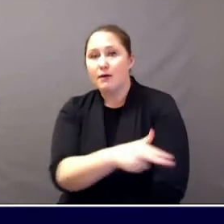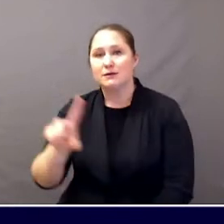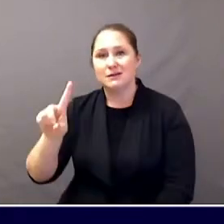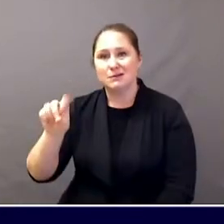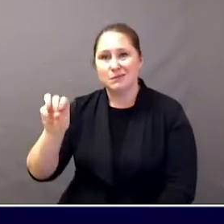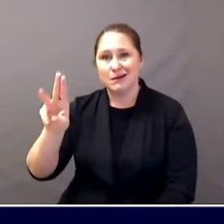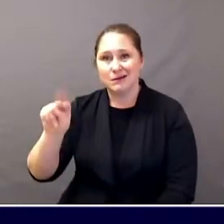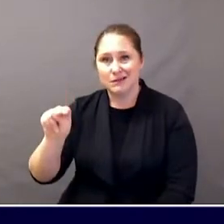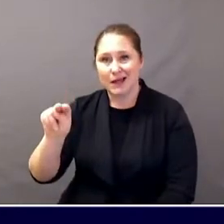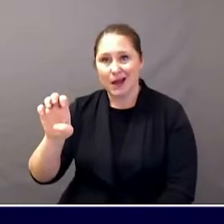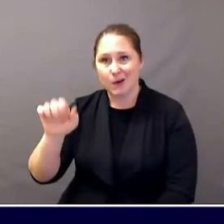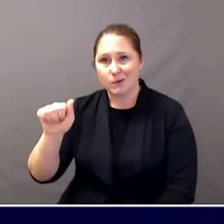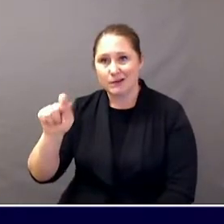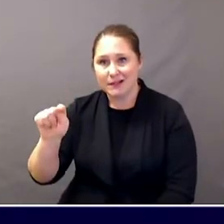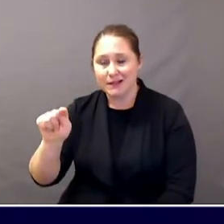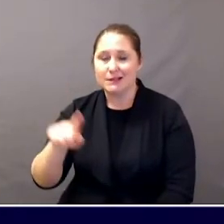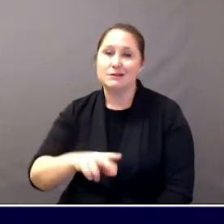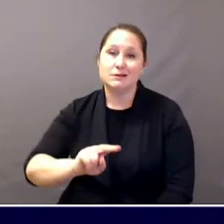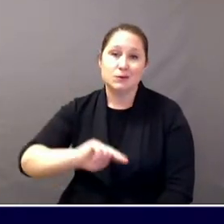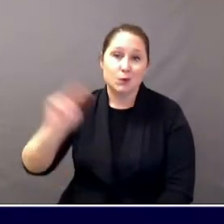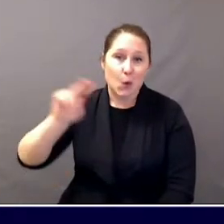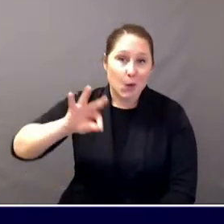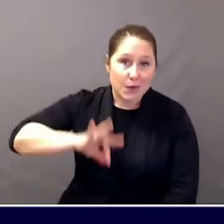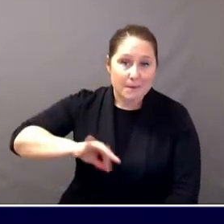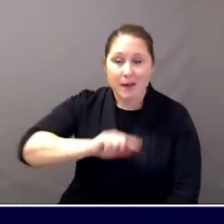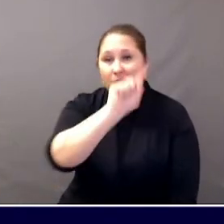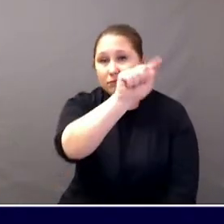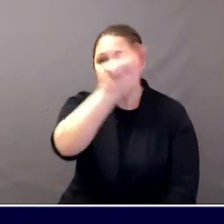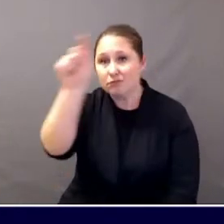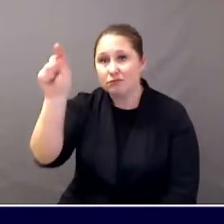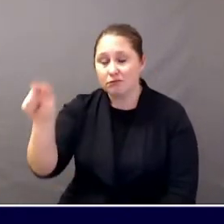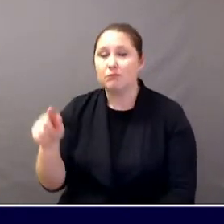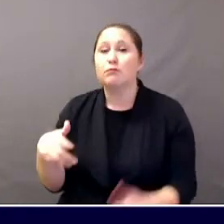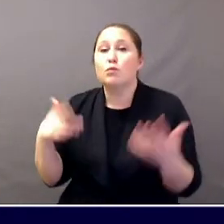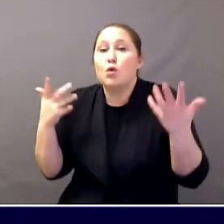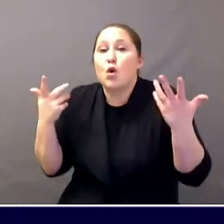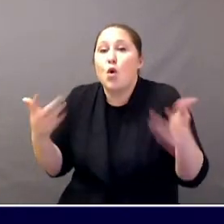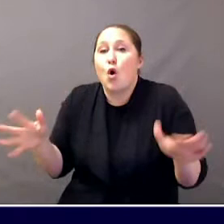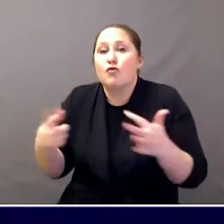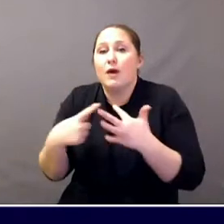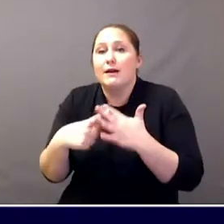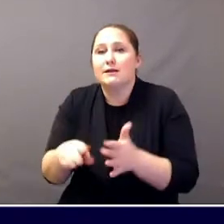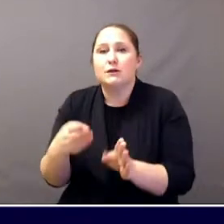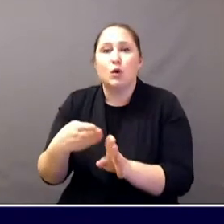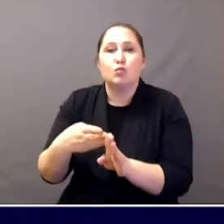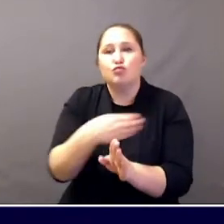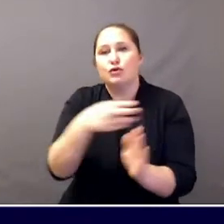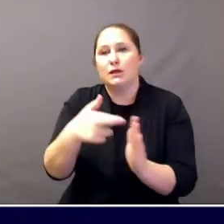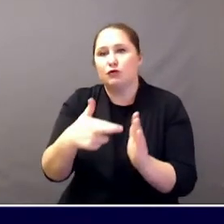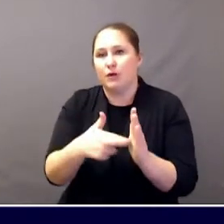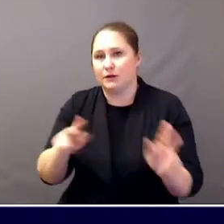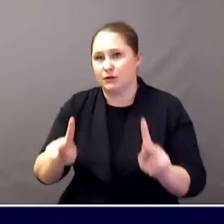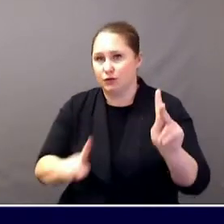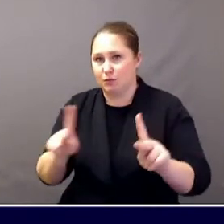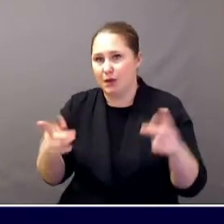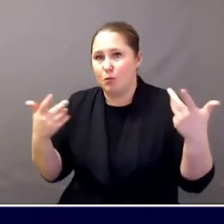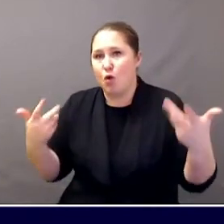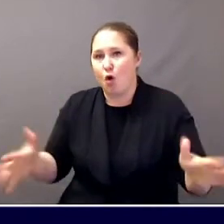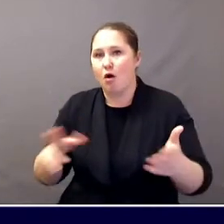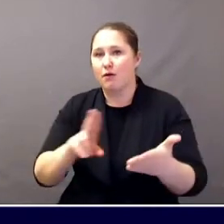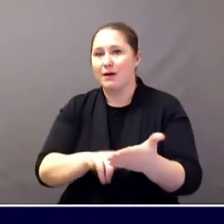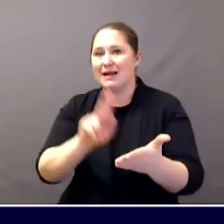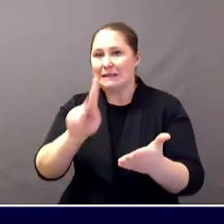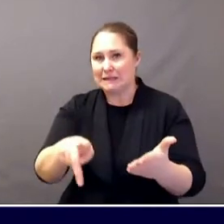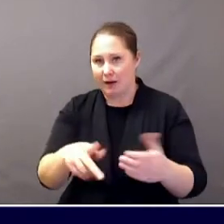up in the county have reached out to us and said, we have already started pre-registering folks. We've gotten input from our community. We've